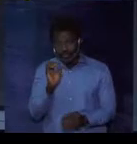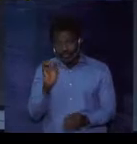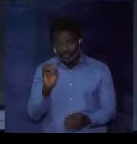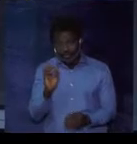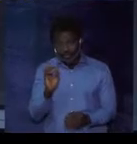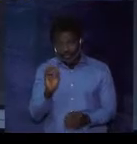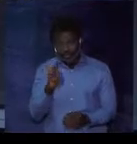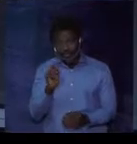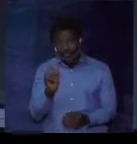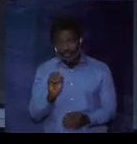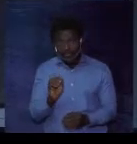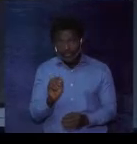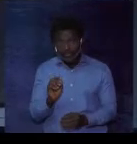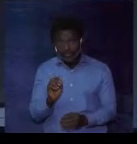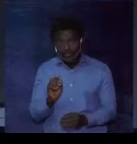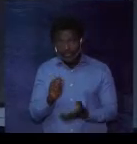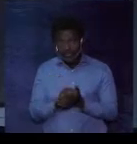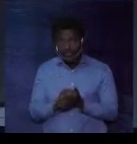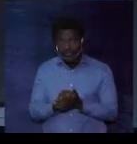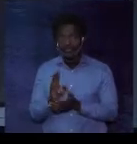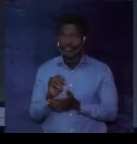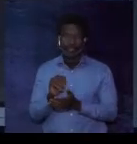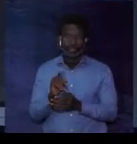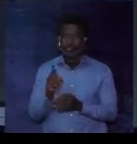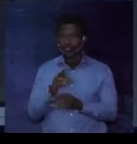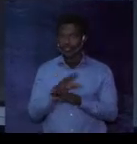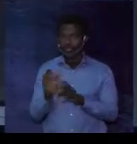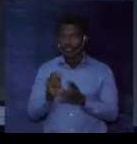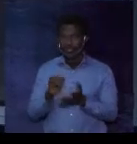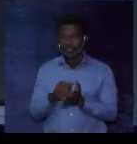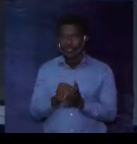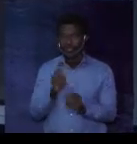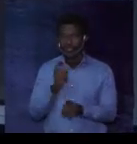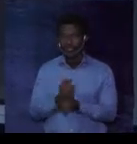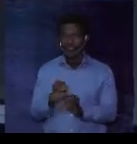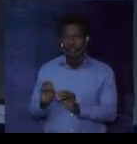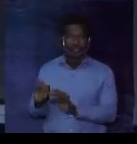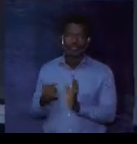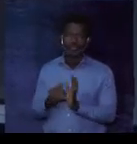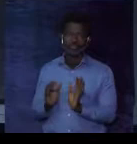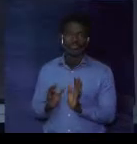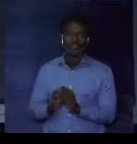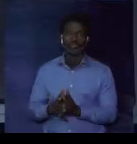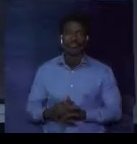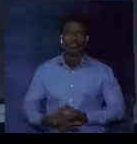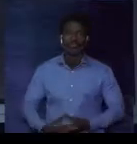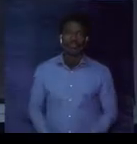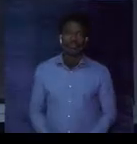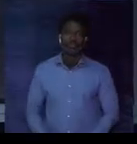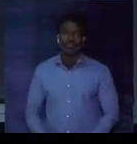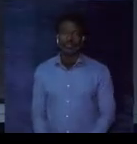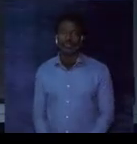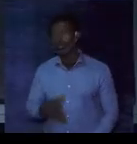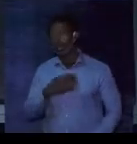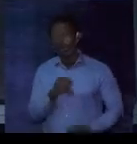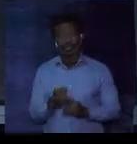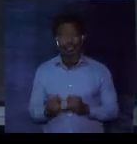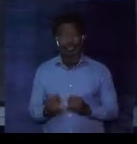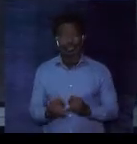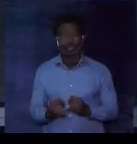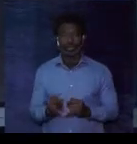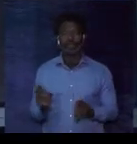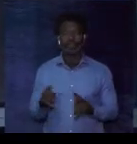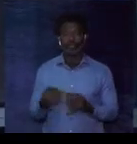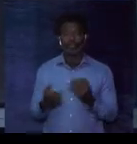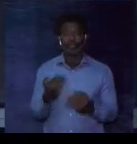But subsequently, know that when you have all zeros under a place value, you don't need to write it. Just leave it blank. All right.